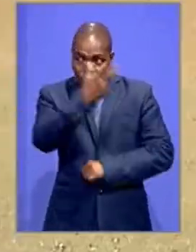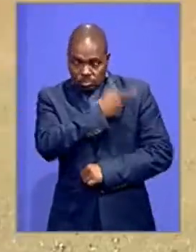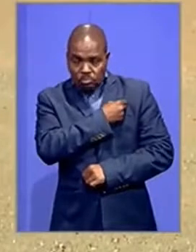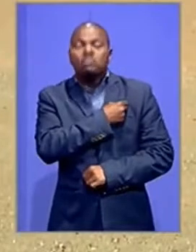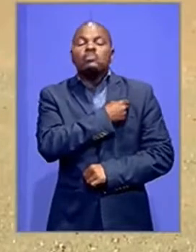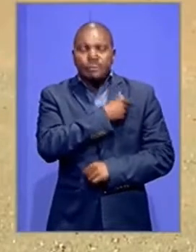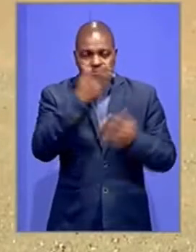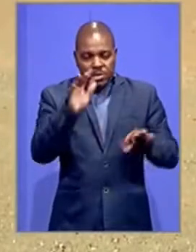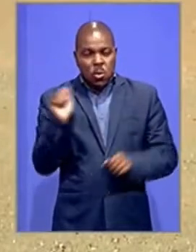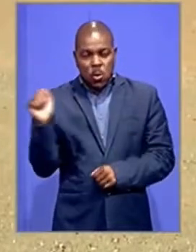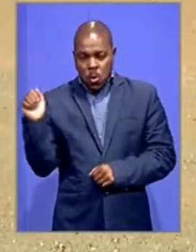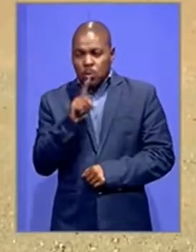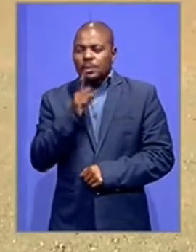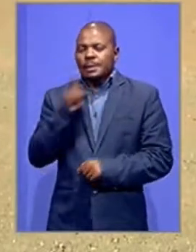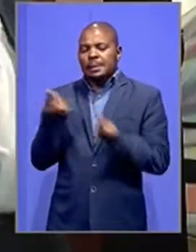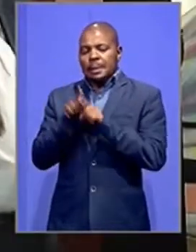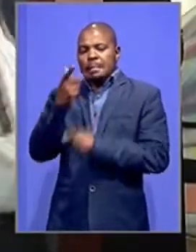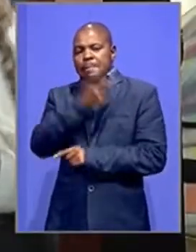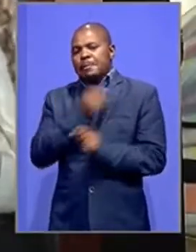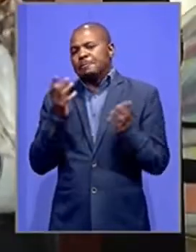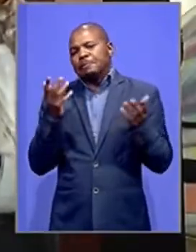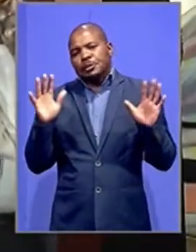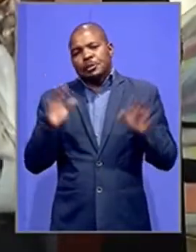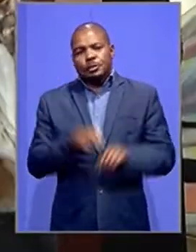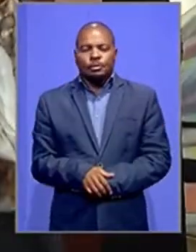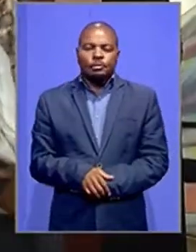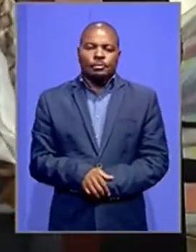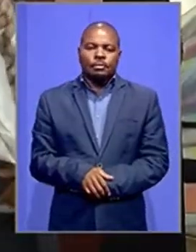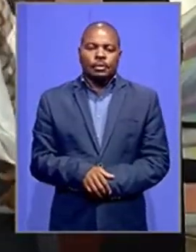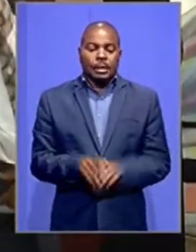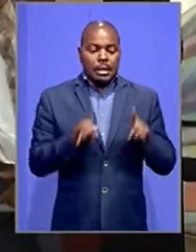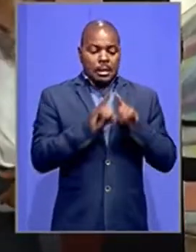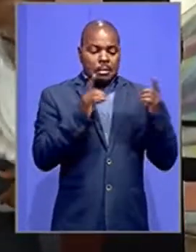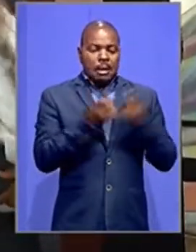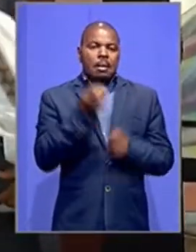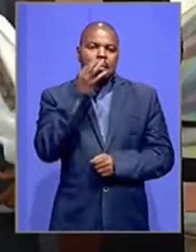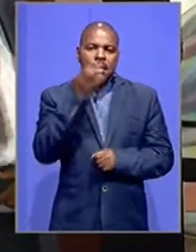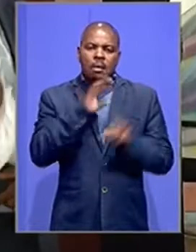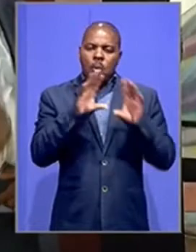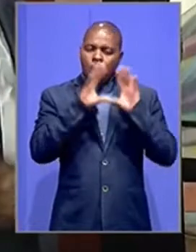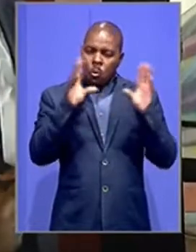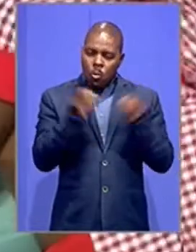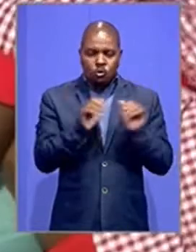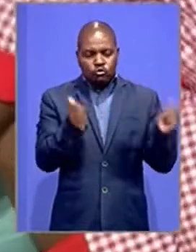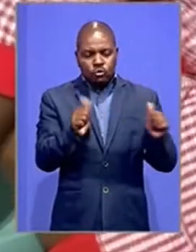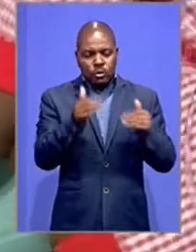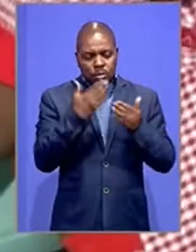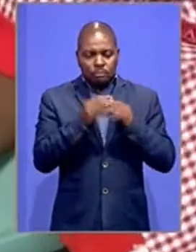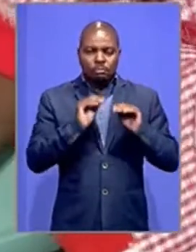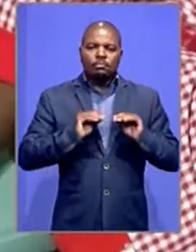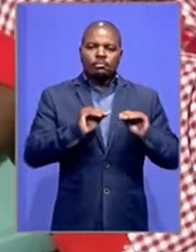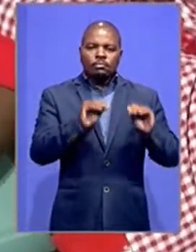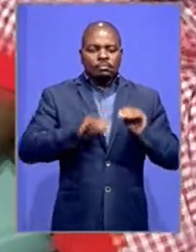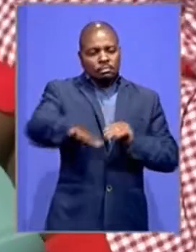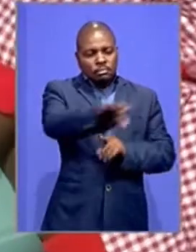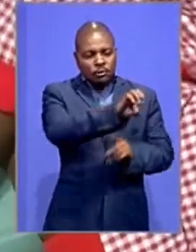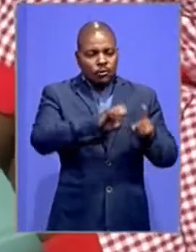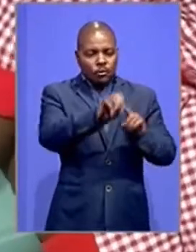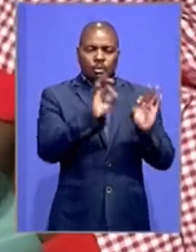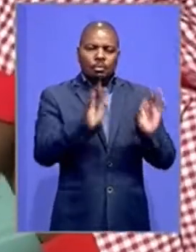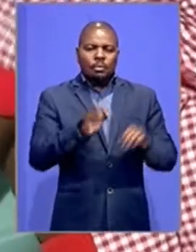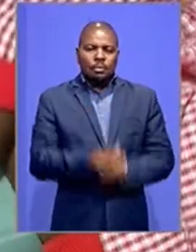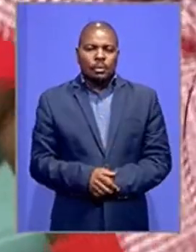vaccinated, and all teachers have been vaccinated. Lefapha la re Tsotlhe di siamisitswe gore thuto e tswelele mo maemong a siameng.